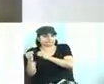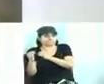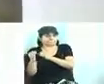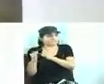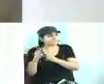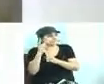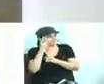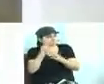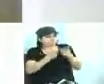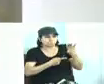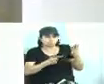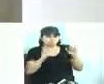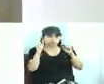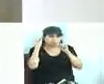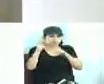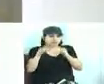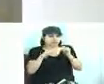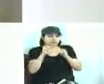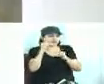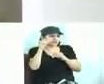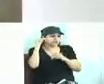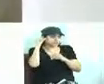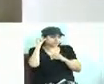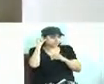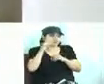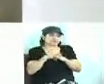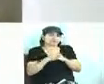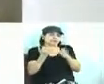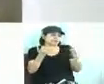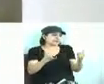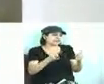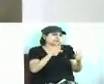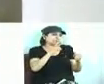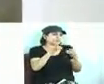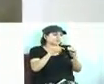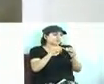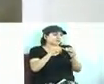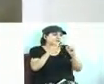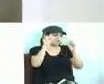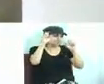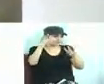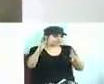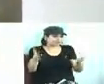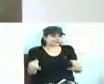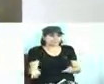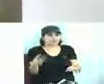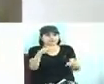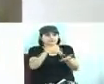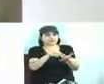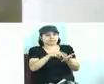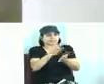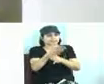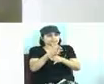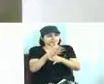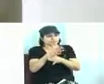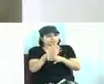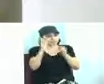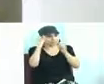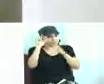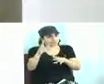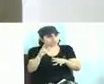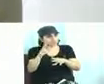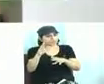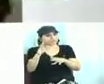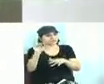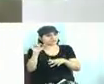so magical about yesterday. And now, speaking of magic, I invite you to rise as you're able and share the magic of God's